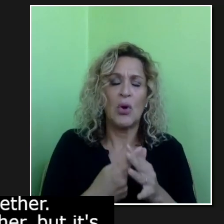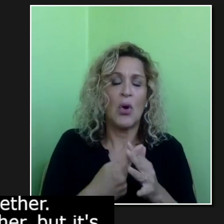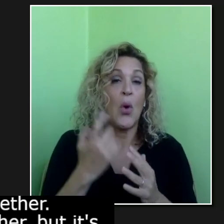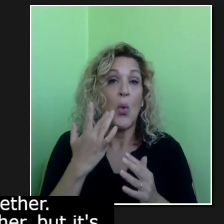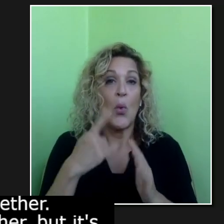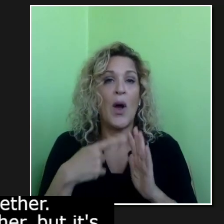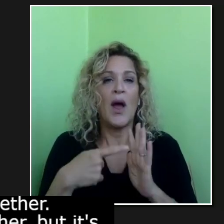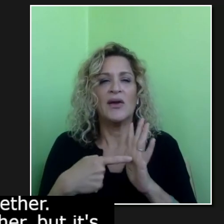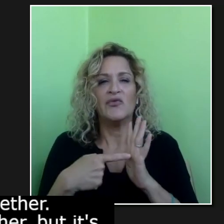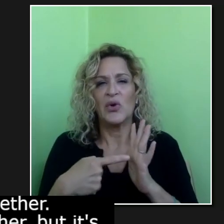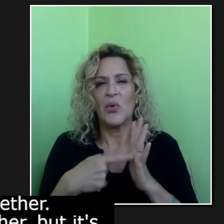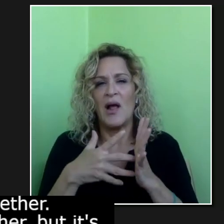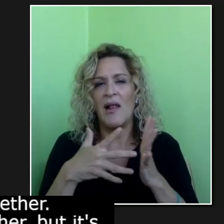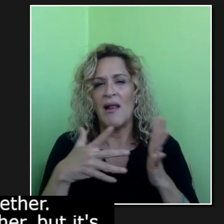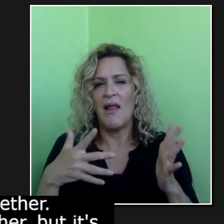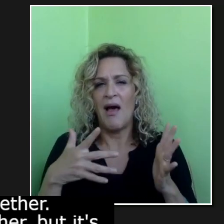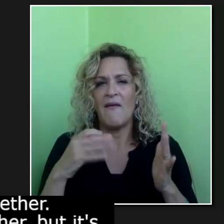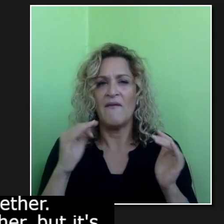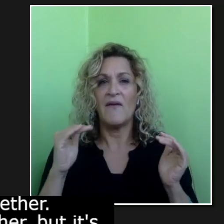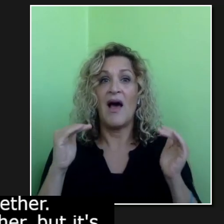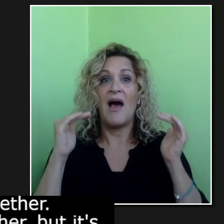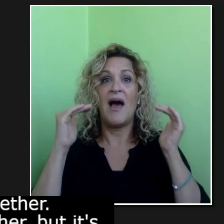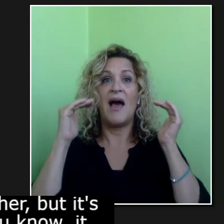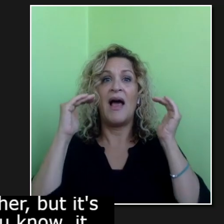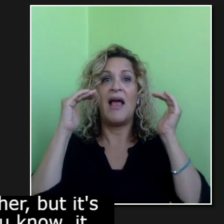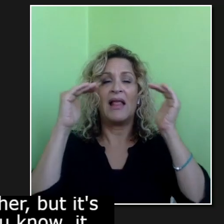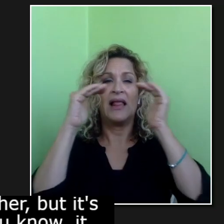many high-level organizations to take things